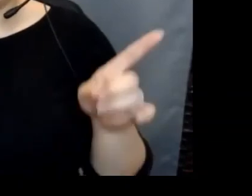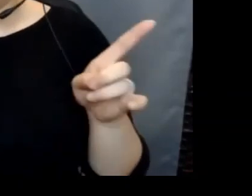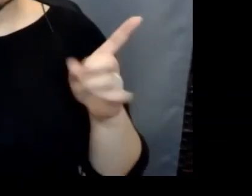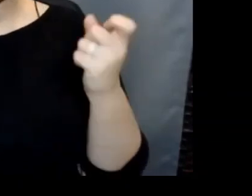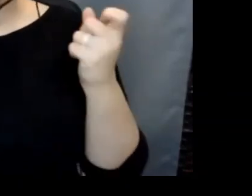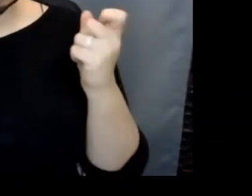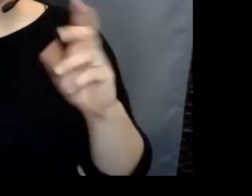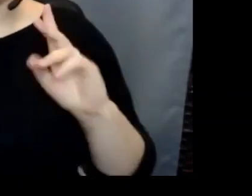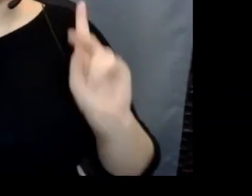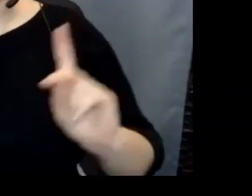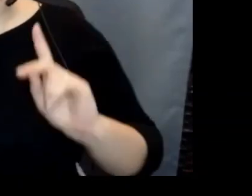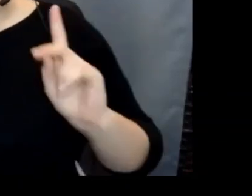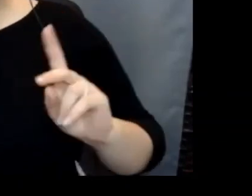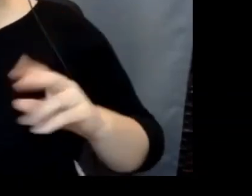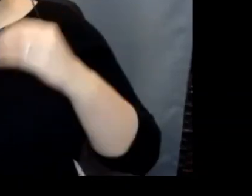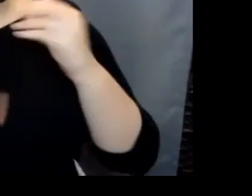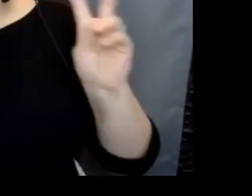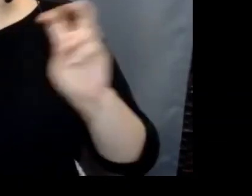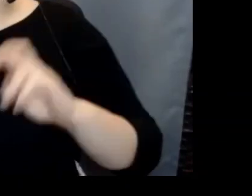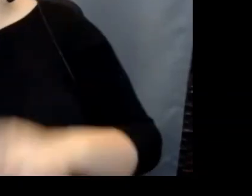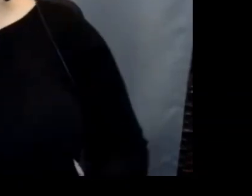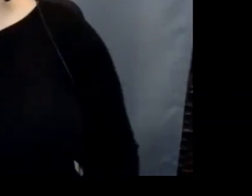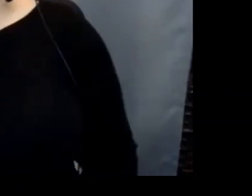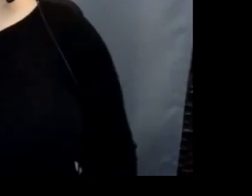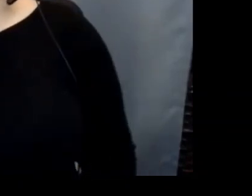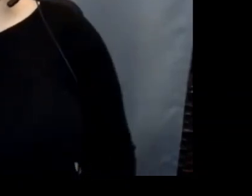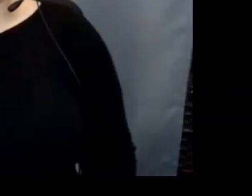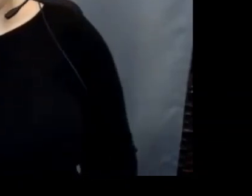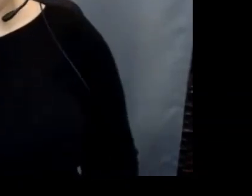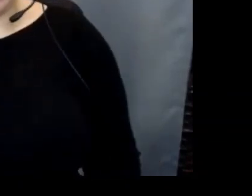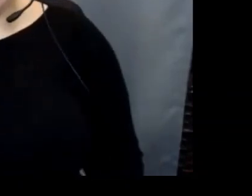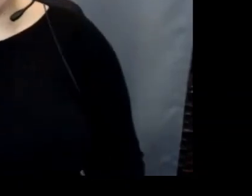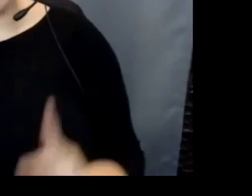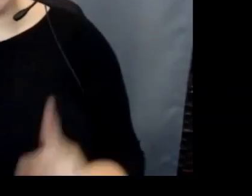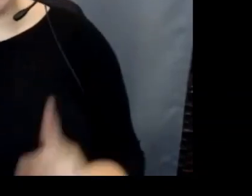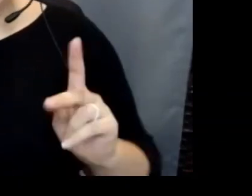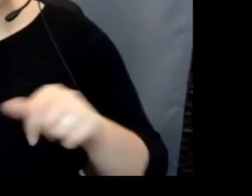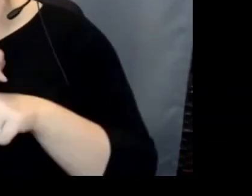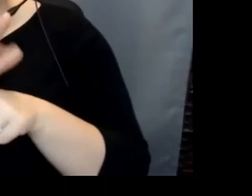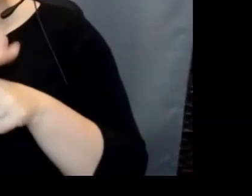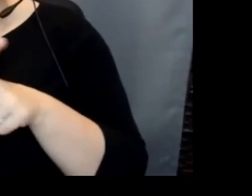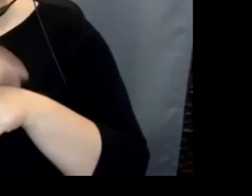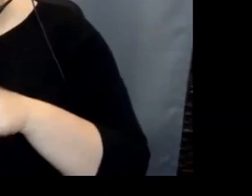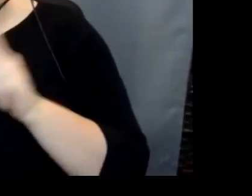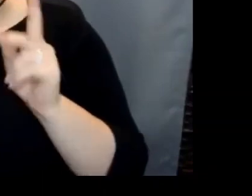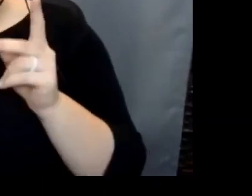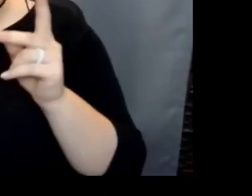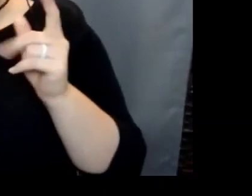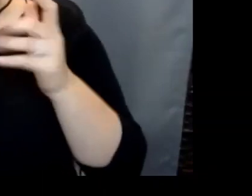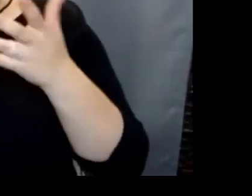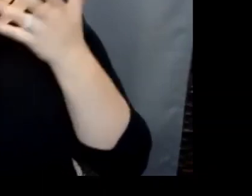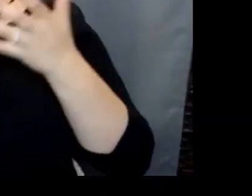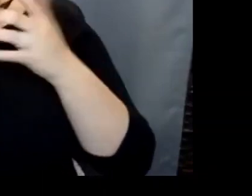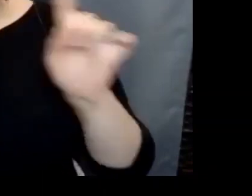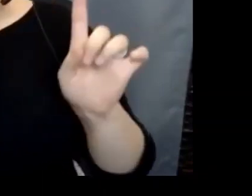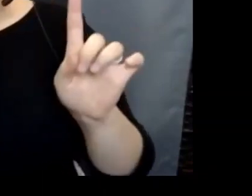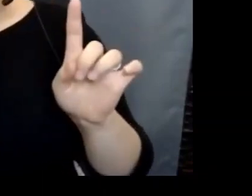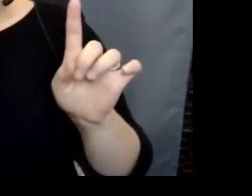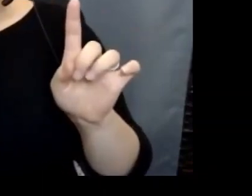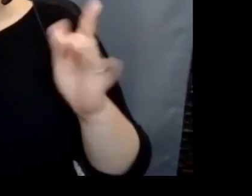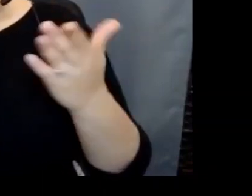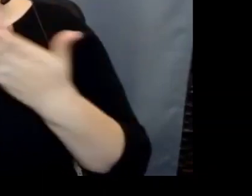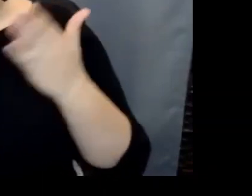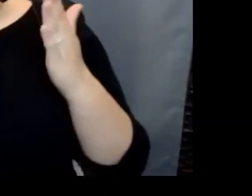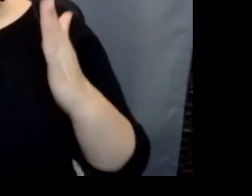of folks that talk about the e-gift option. It's underutilized, I think, because folks don't necessarily understand how that works, but it's a great way